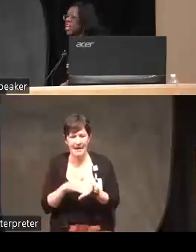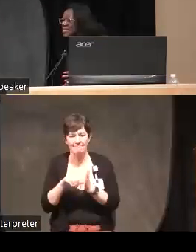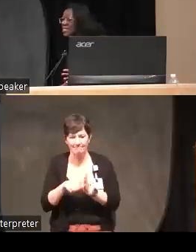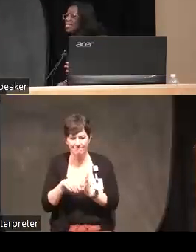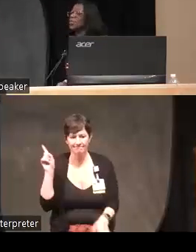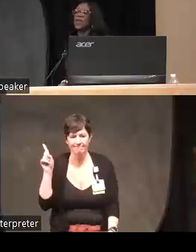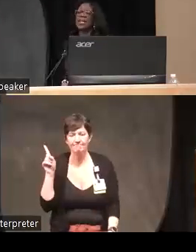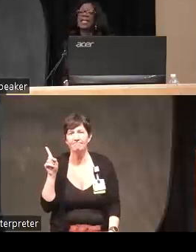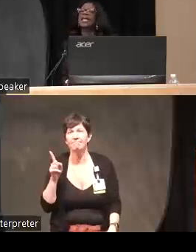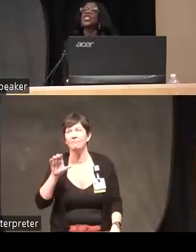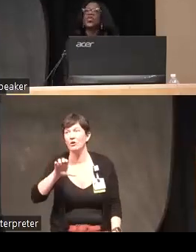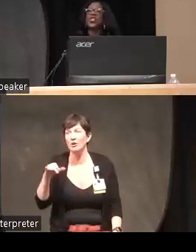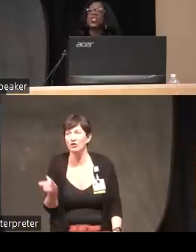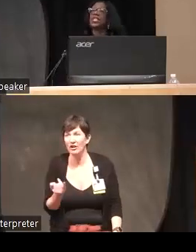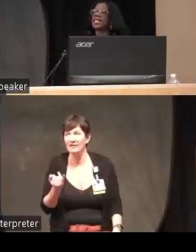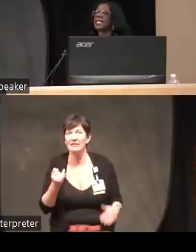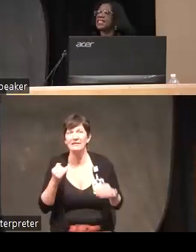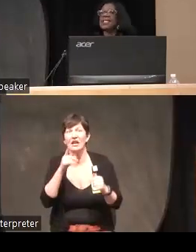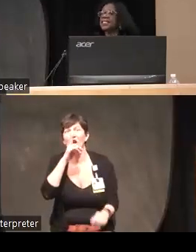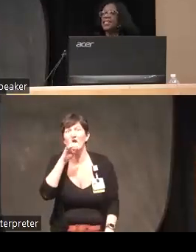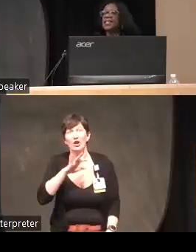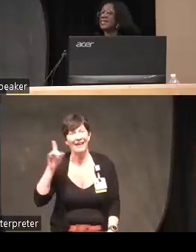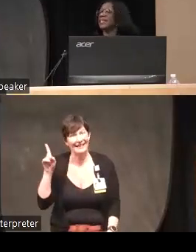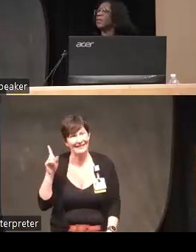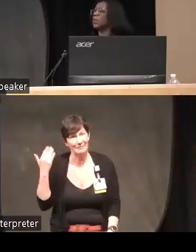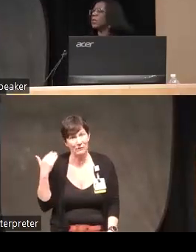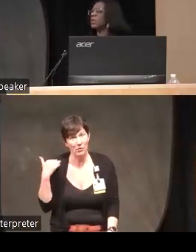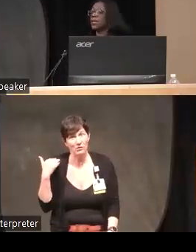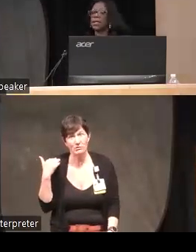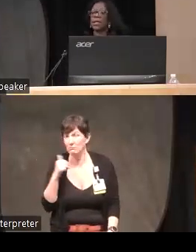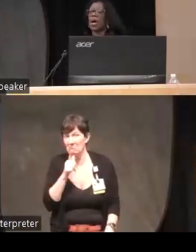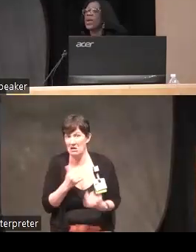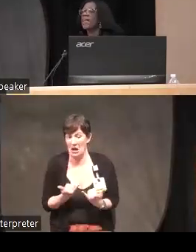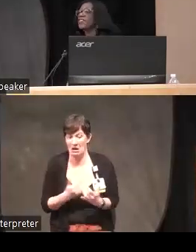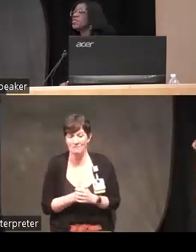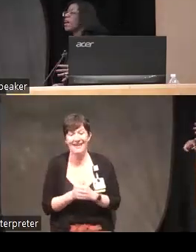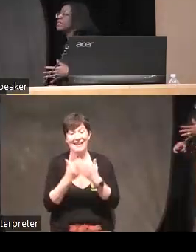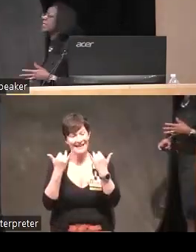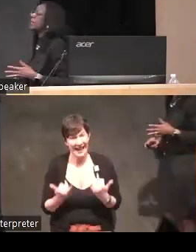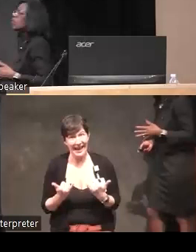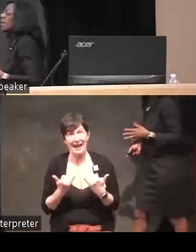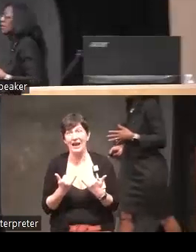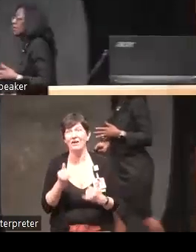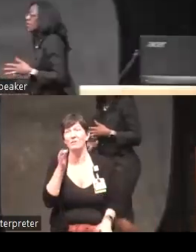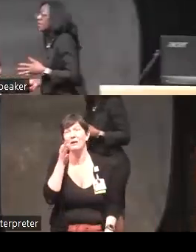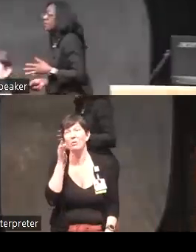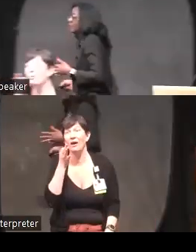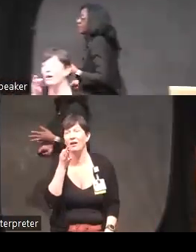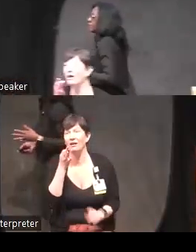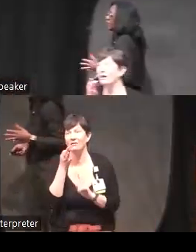Criminal justice disparity used to look like this. It doesn't look like this anymore. All we have to do now is look at marijuana